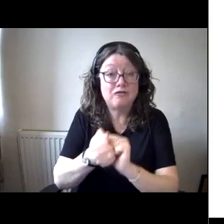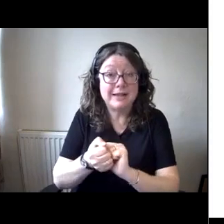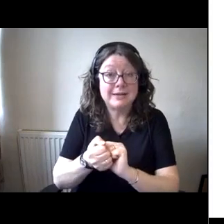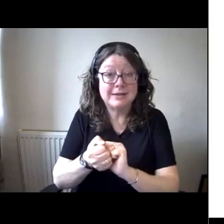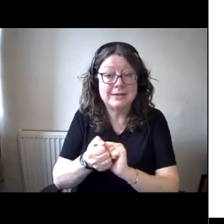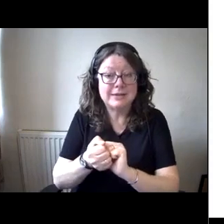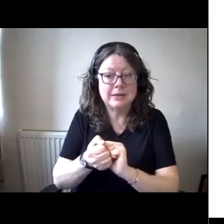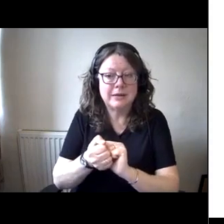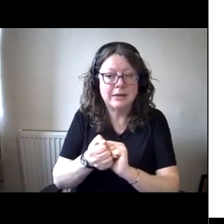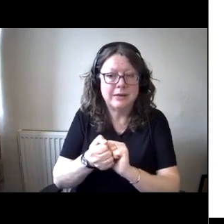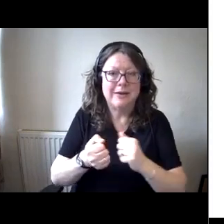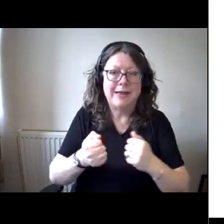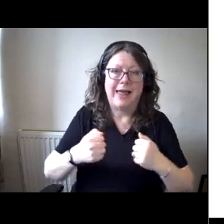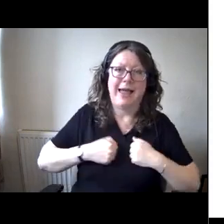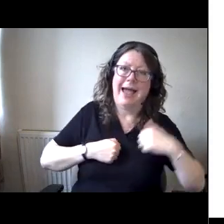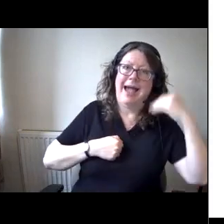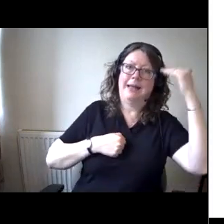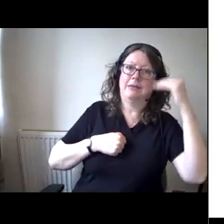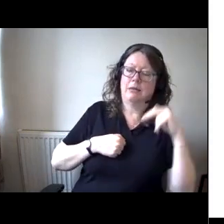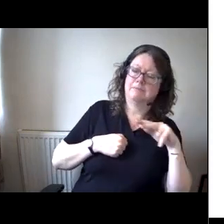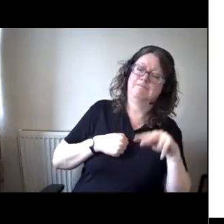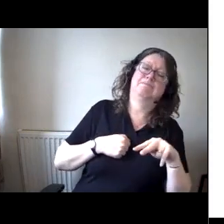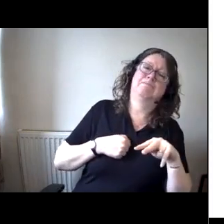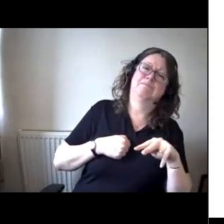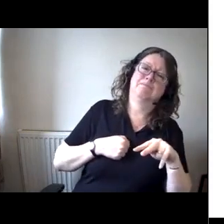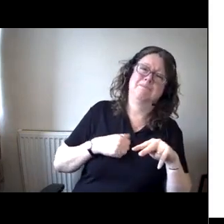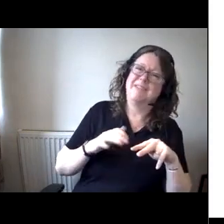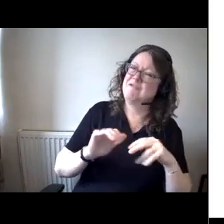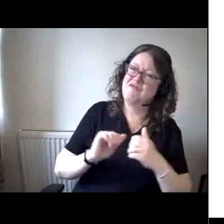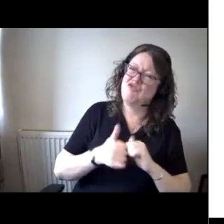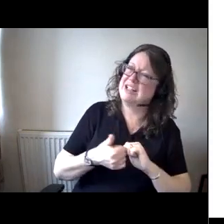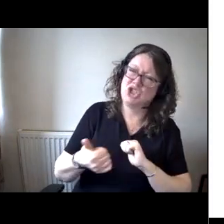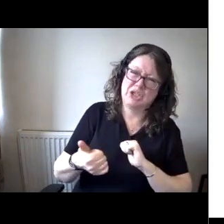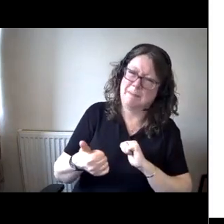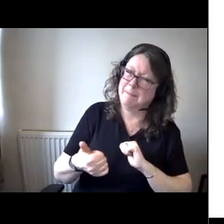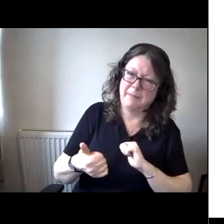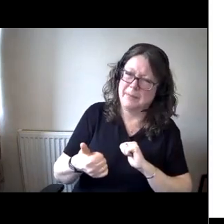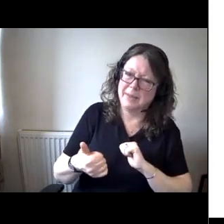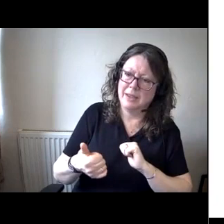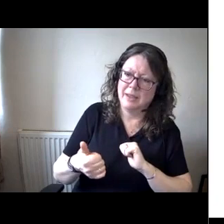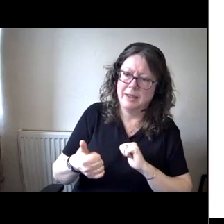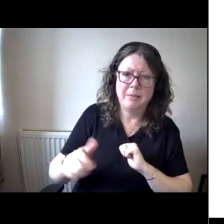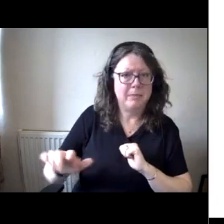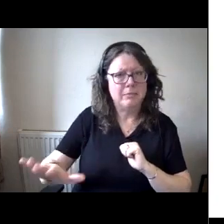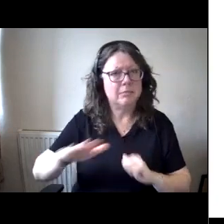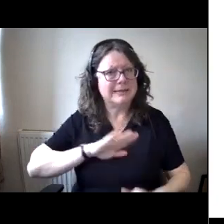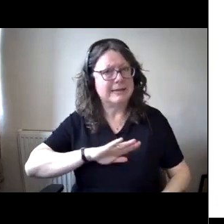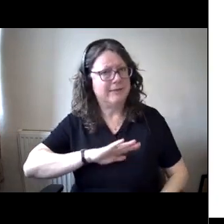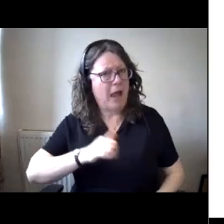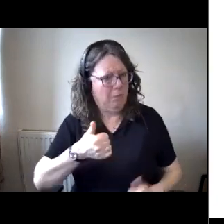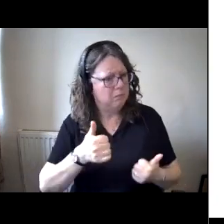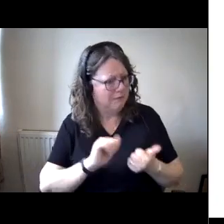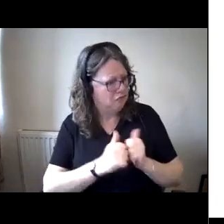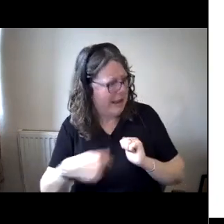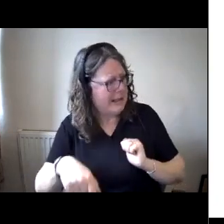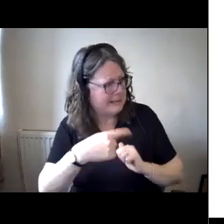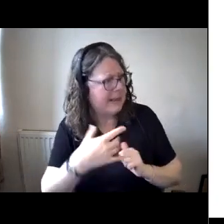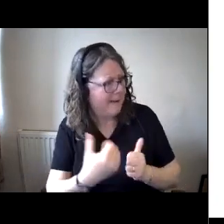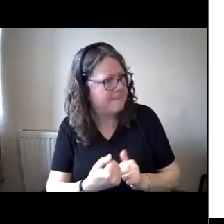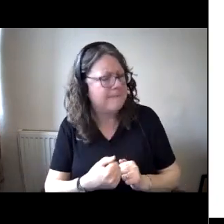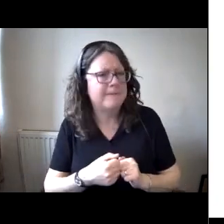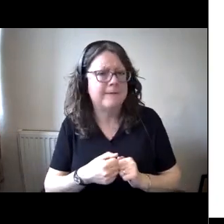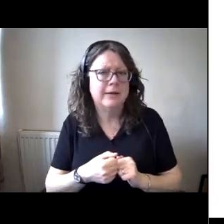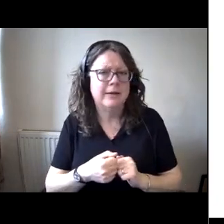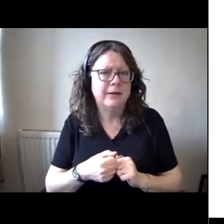like what we think a friendship looks like, but maybe exploring with them what friendships mean to